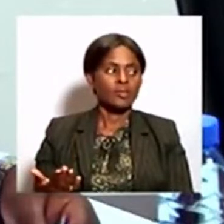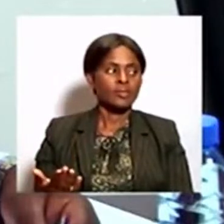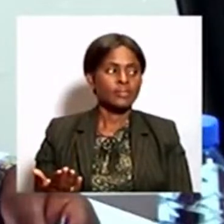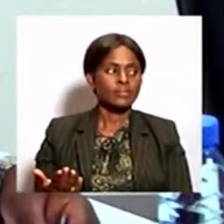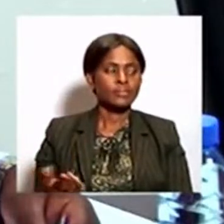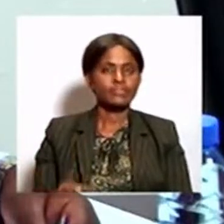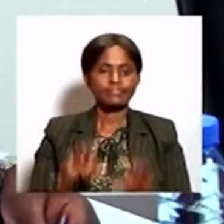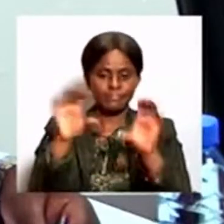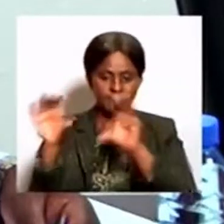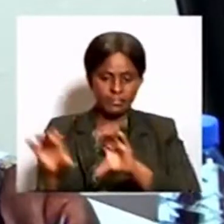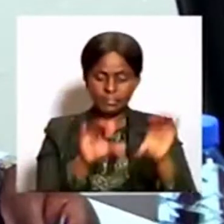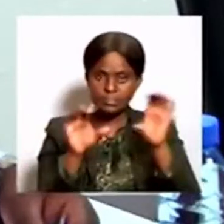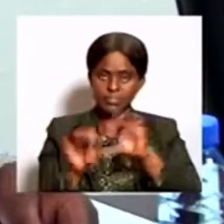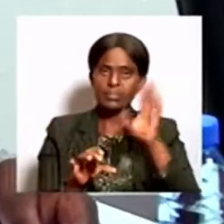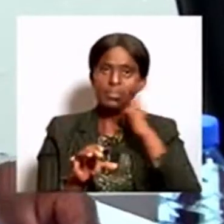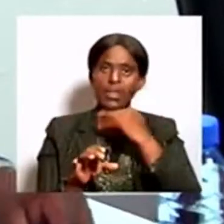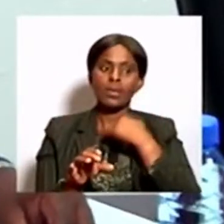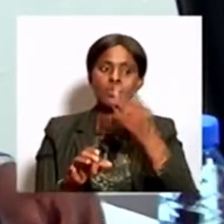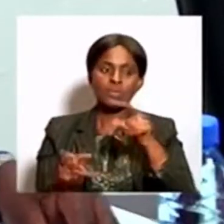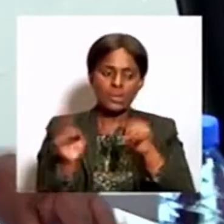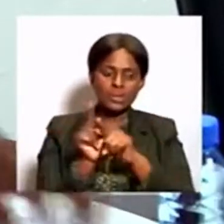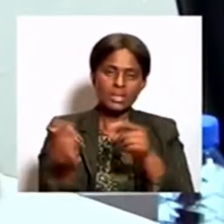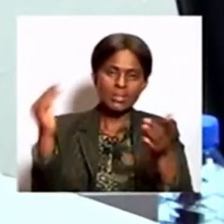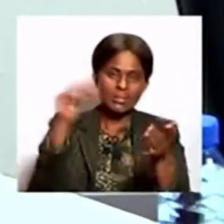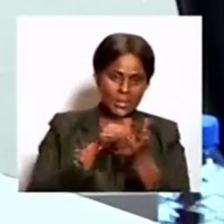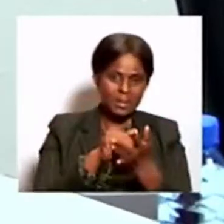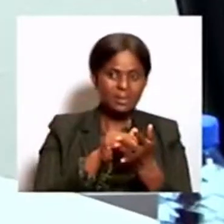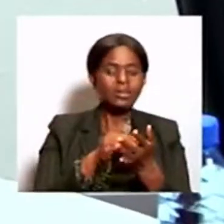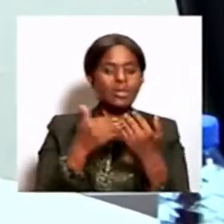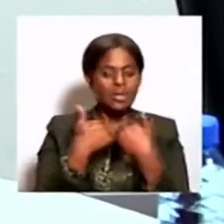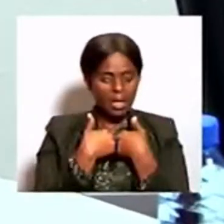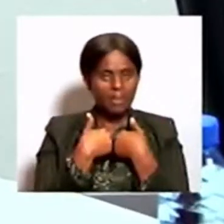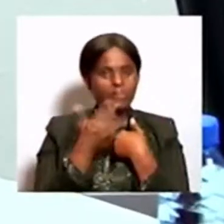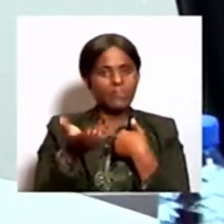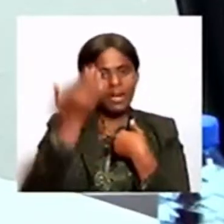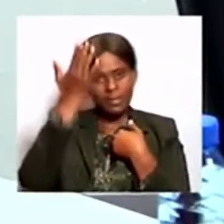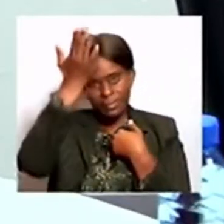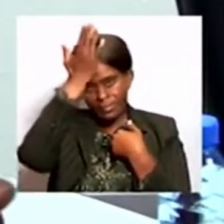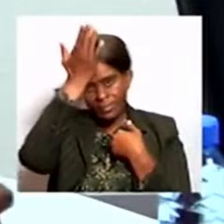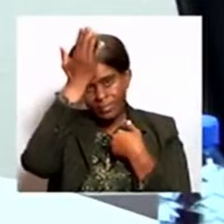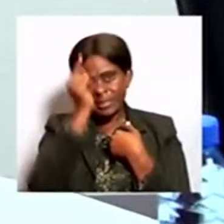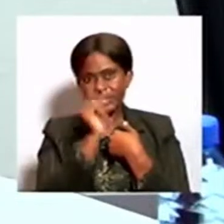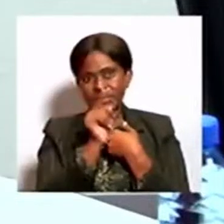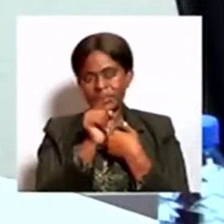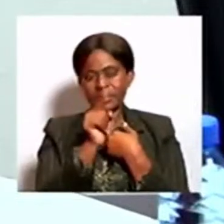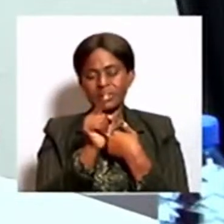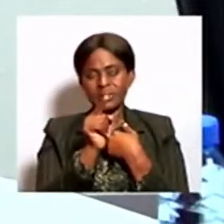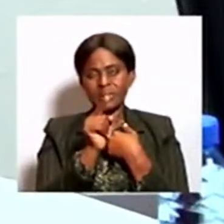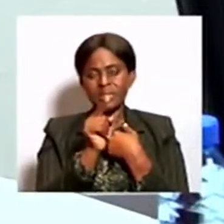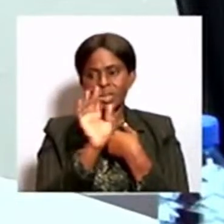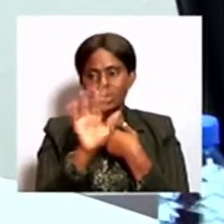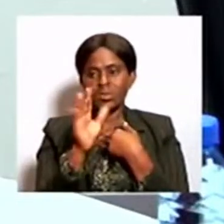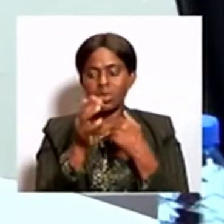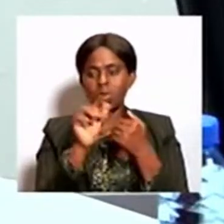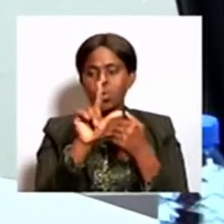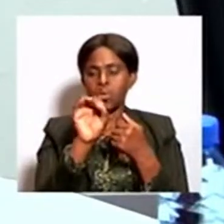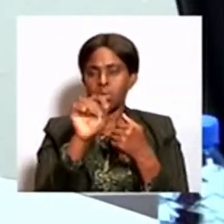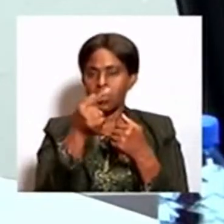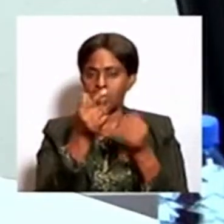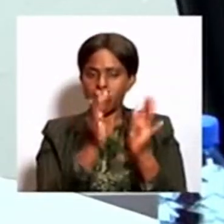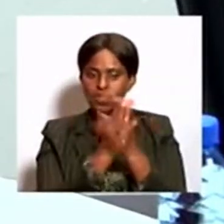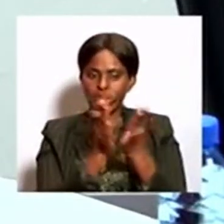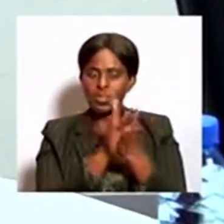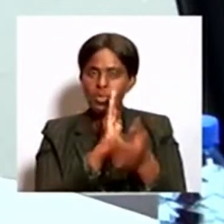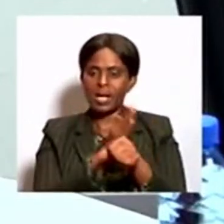did so. And again, you had to update your logbook